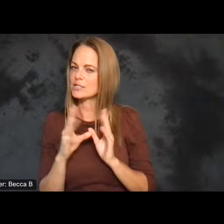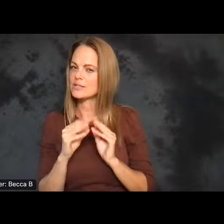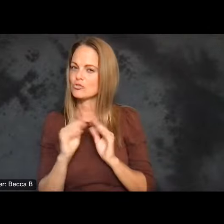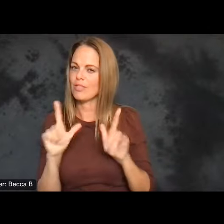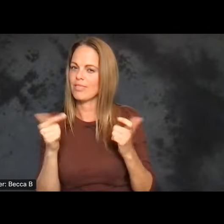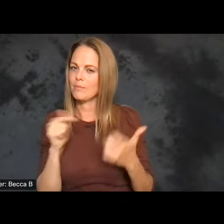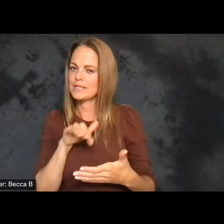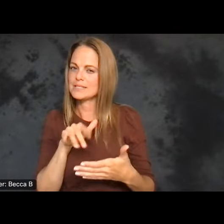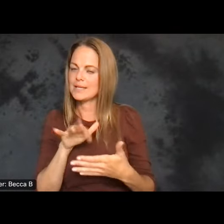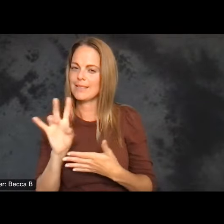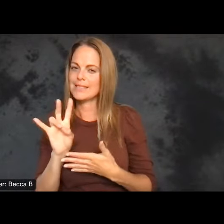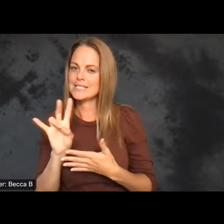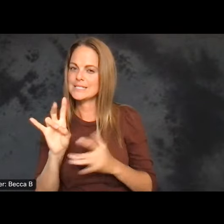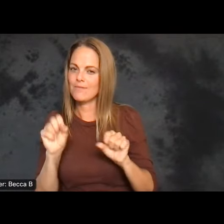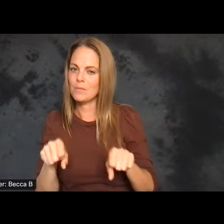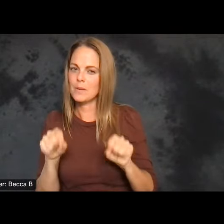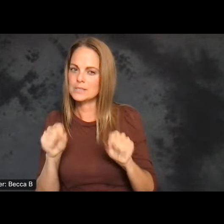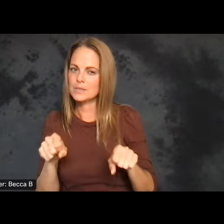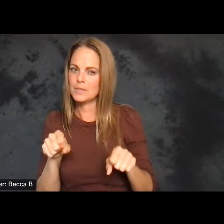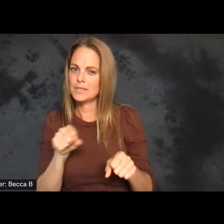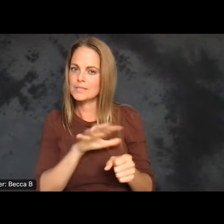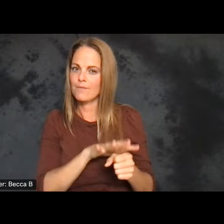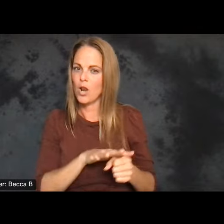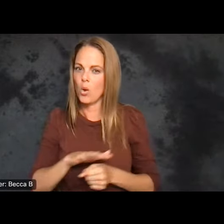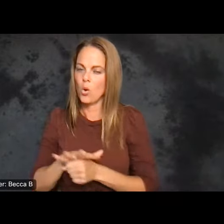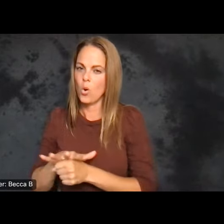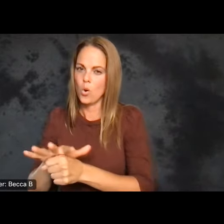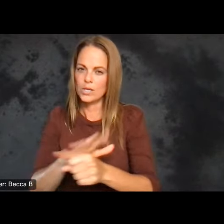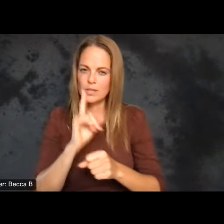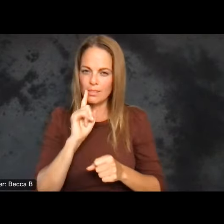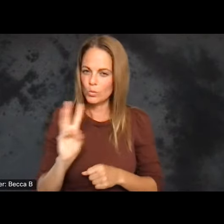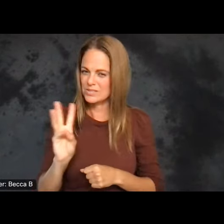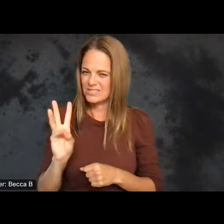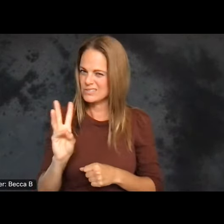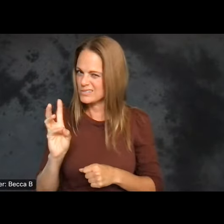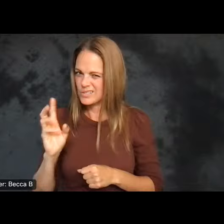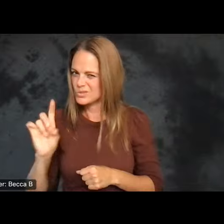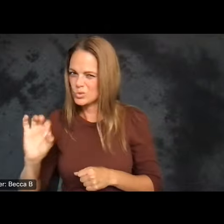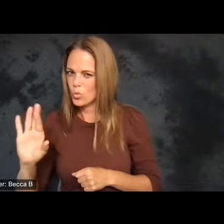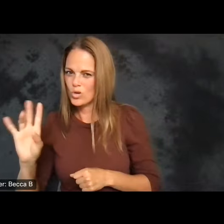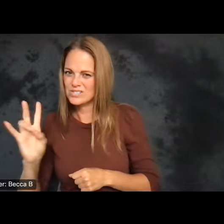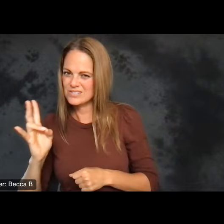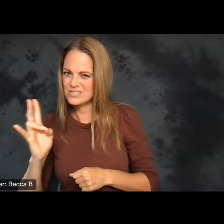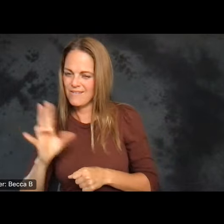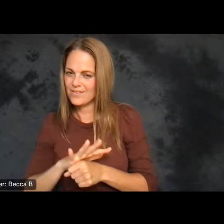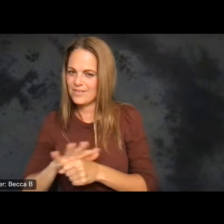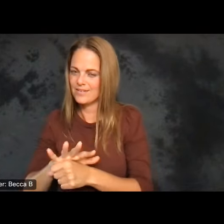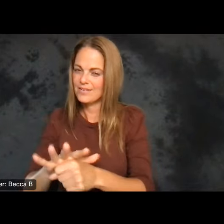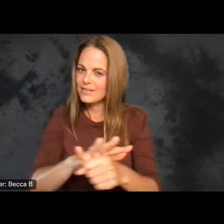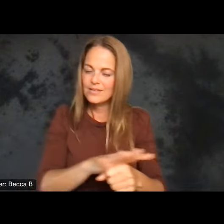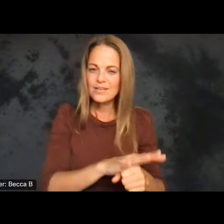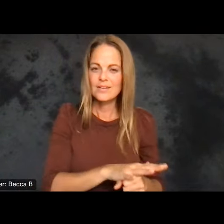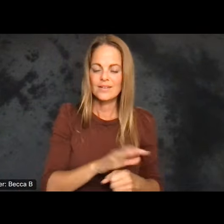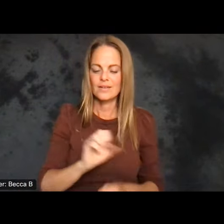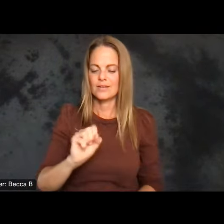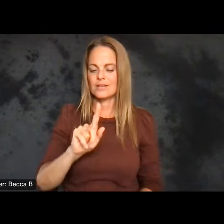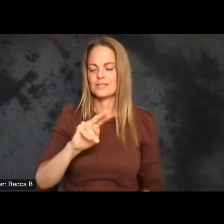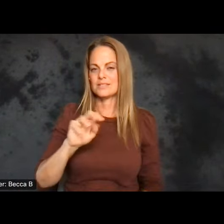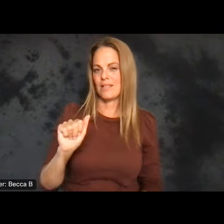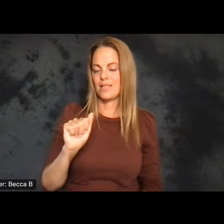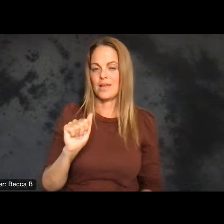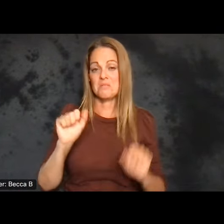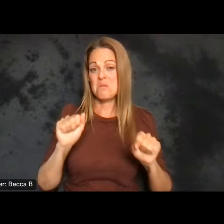7 possibilities of locations. I think there was like 6 or 7 around Salina that you could have originally done.